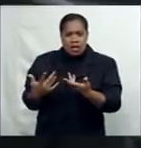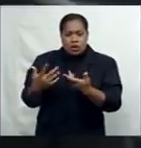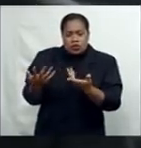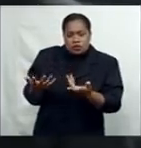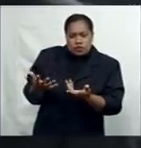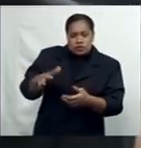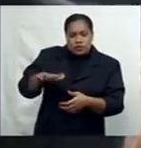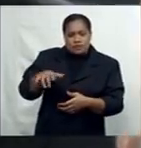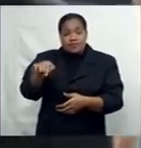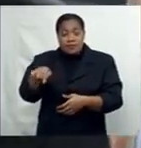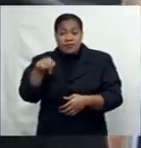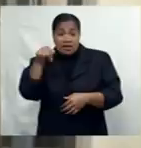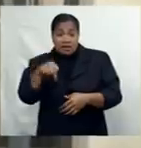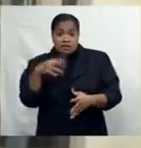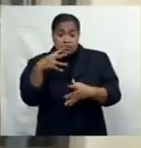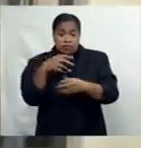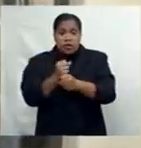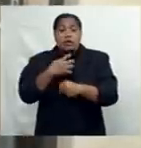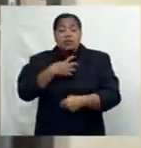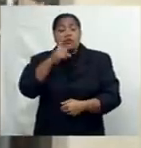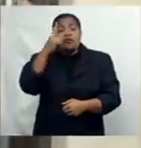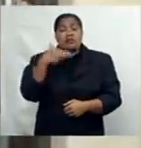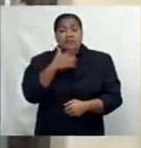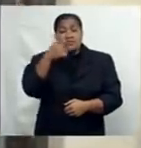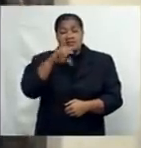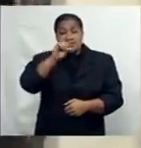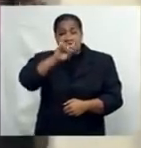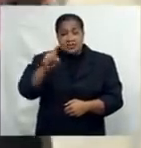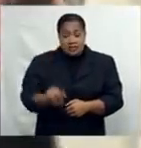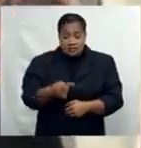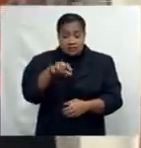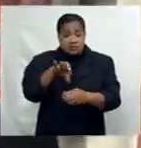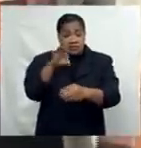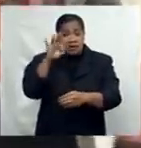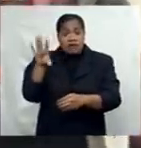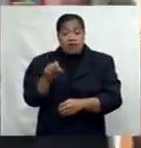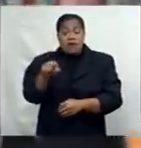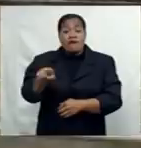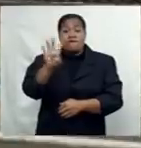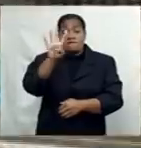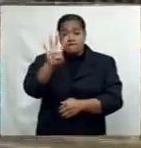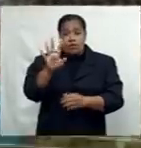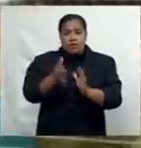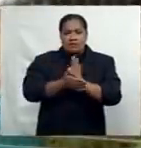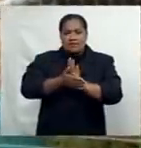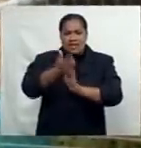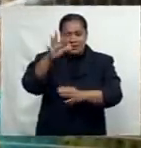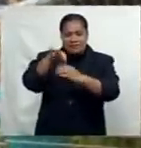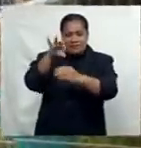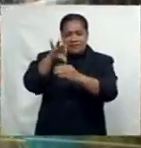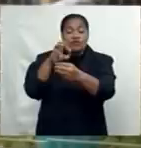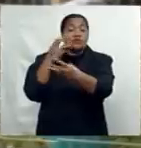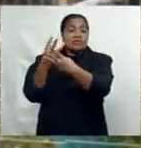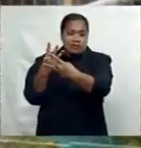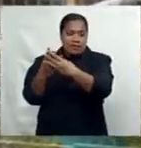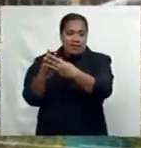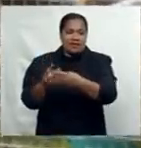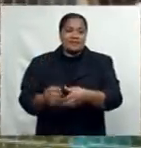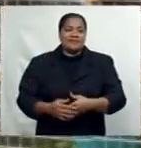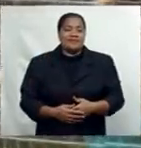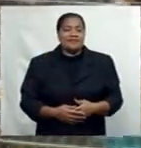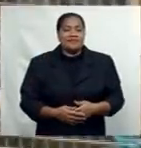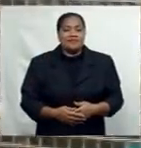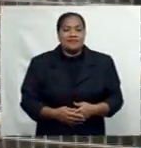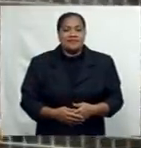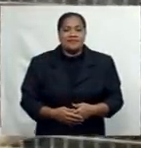equates to more than 170,000 candidate votes from these four highly voted SEDALPA candidates. Christiana